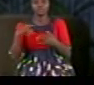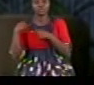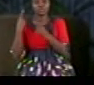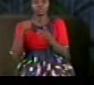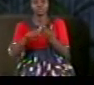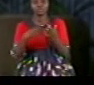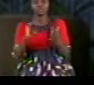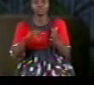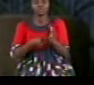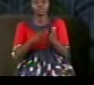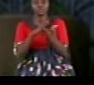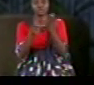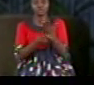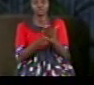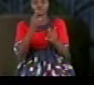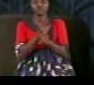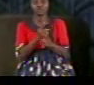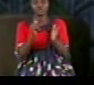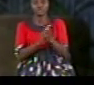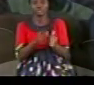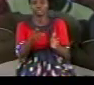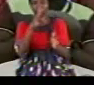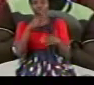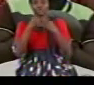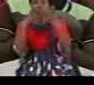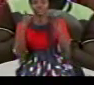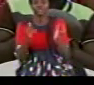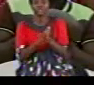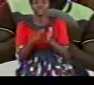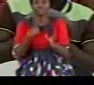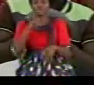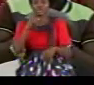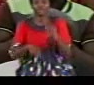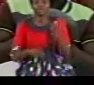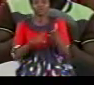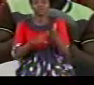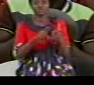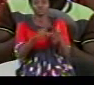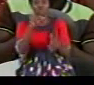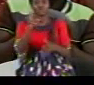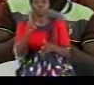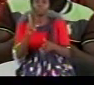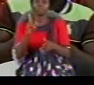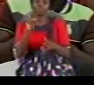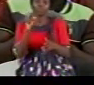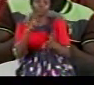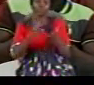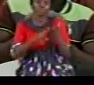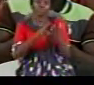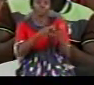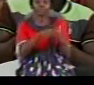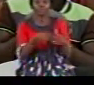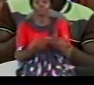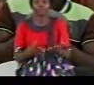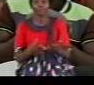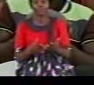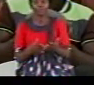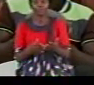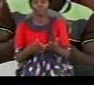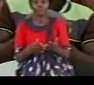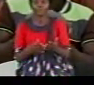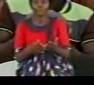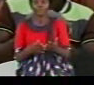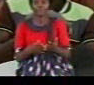There are so many that we cannot mention you one by one, but tonight I recognize the presence of Right Honorable